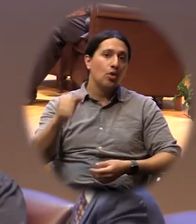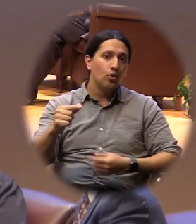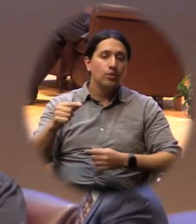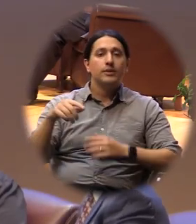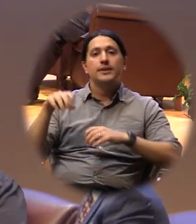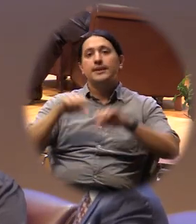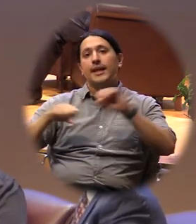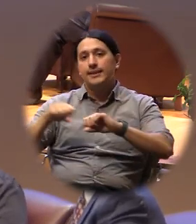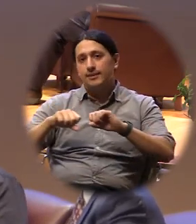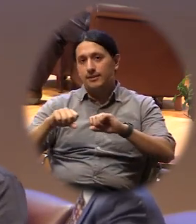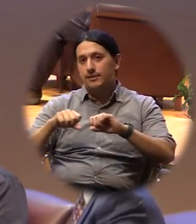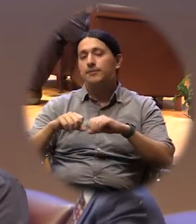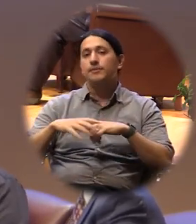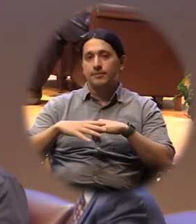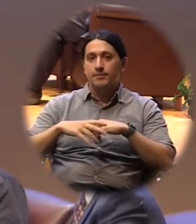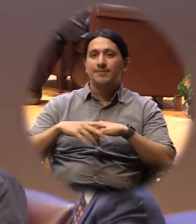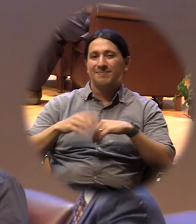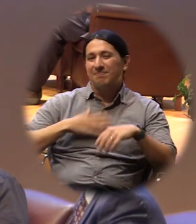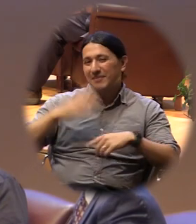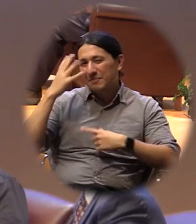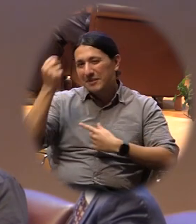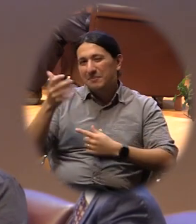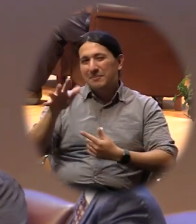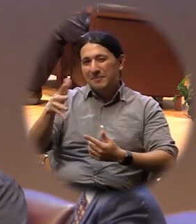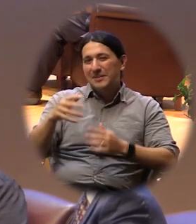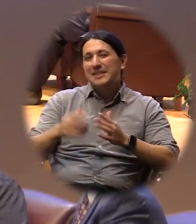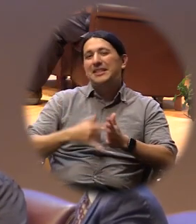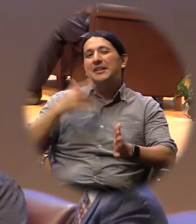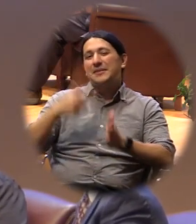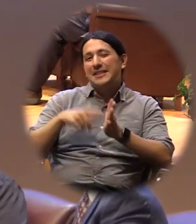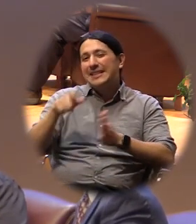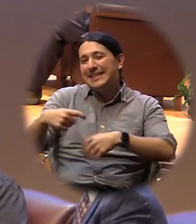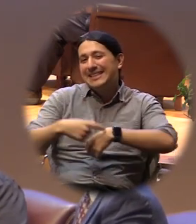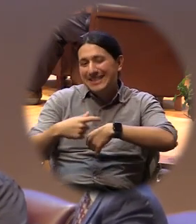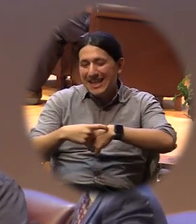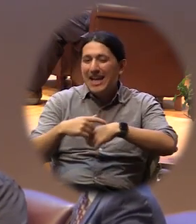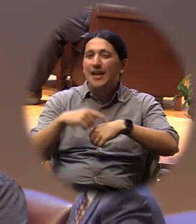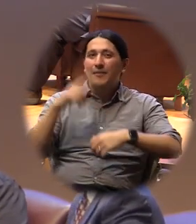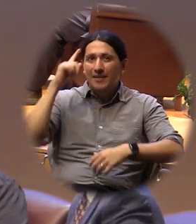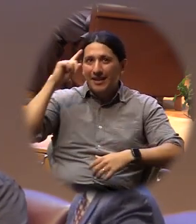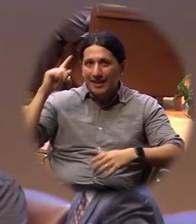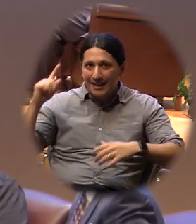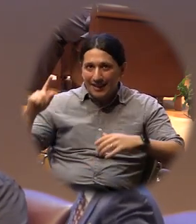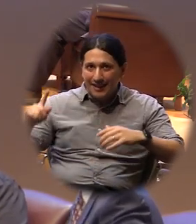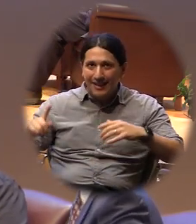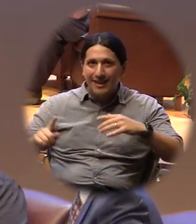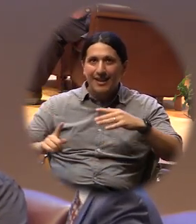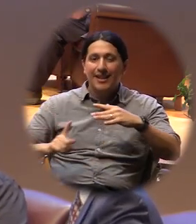works. It just takes a little while for it to rise, the cream to rise to the top.